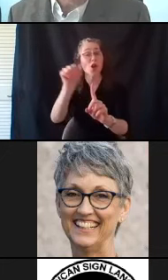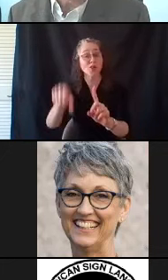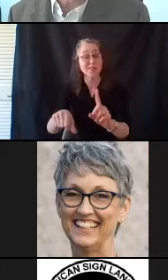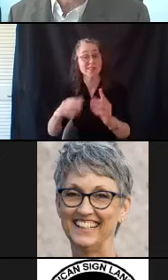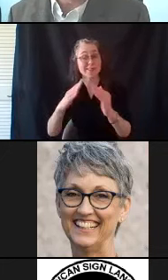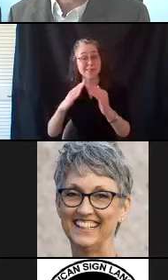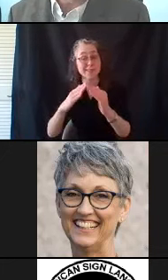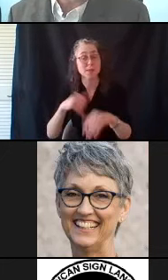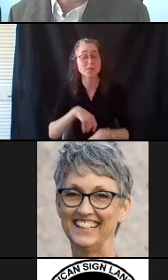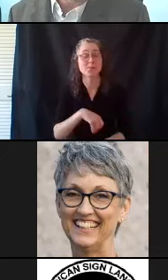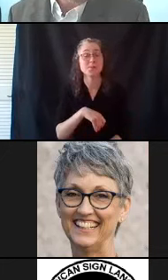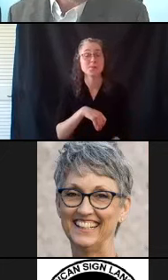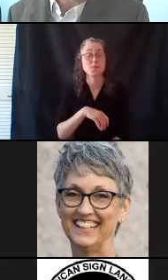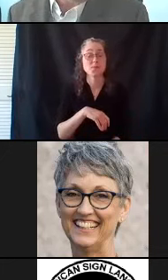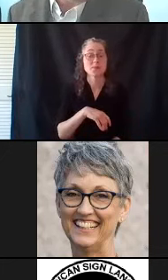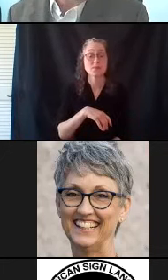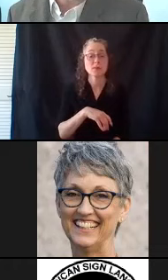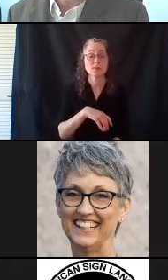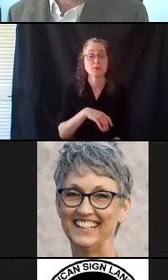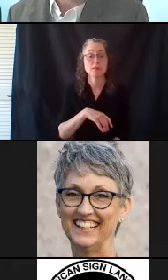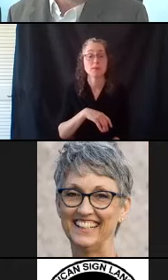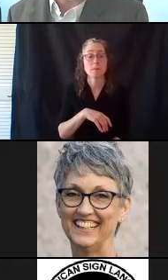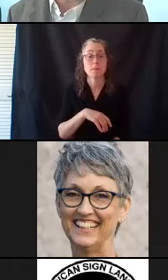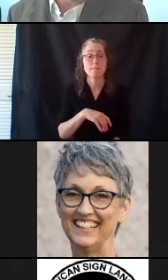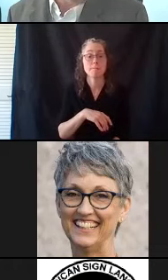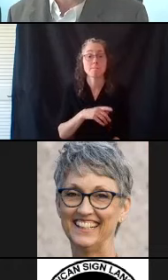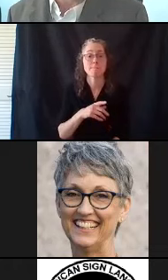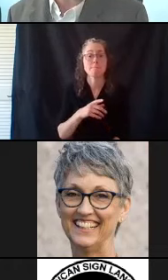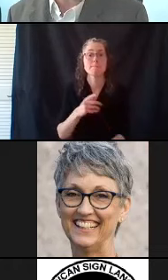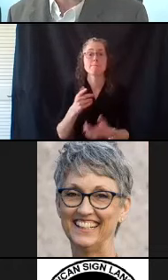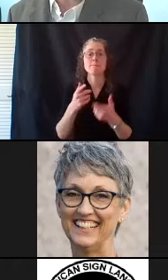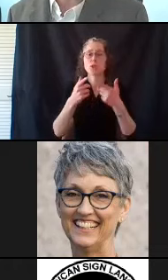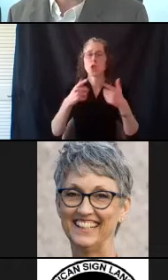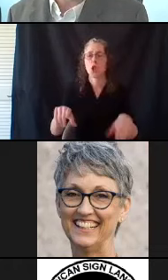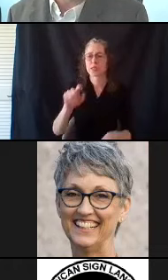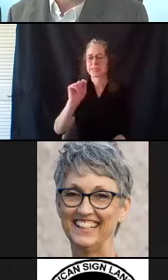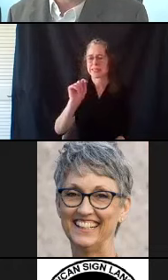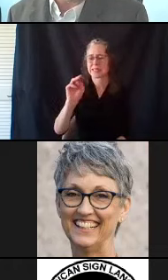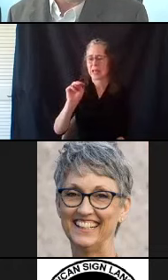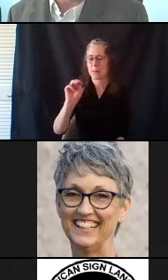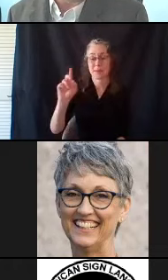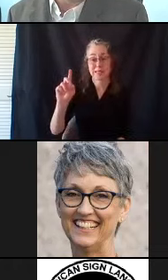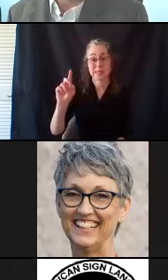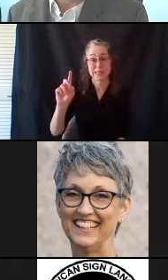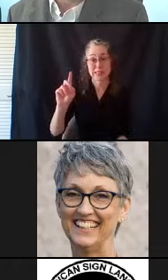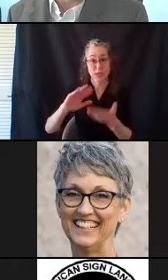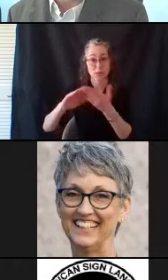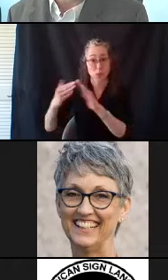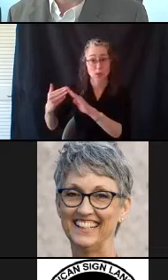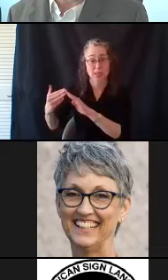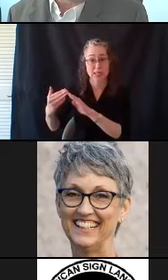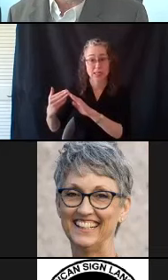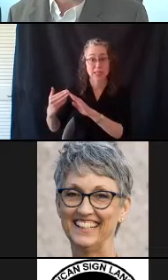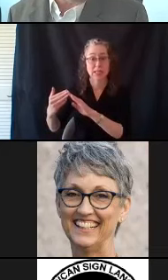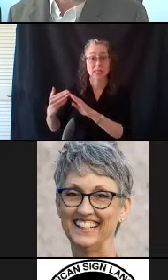this was a large TND community in Austin.